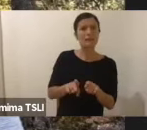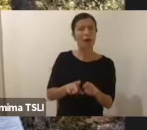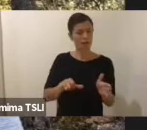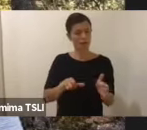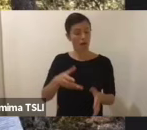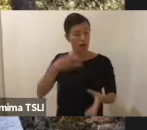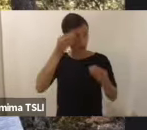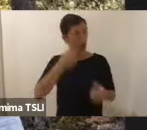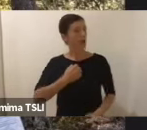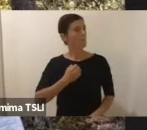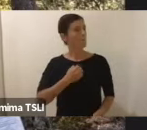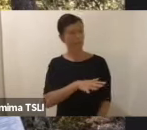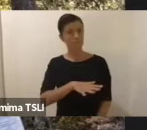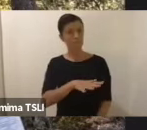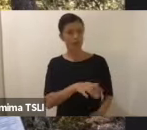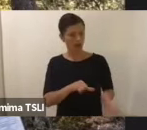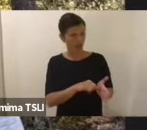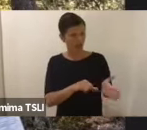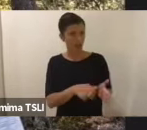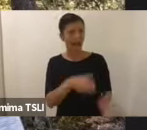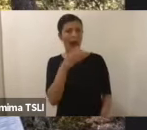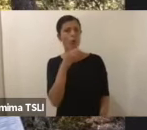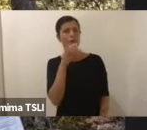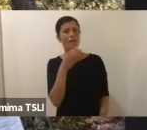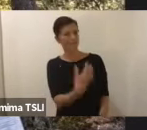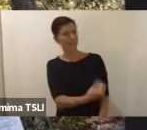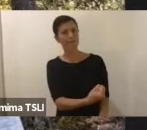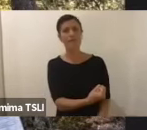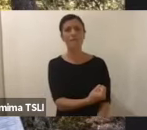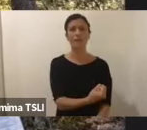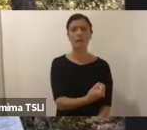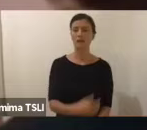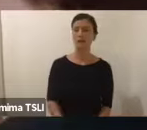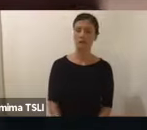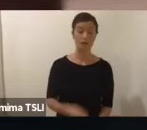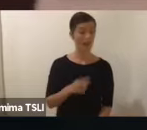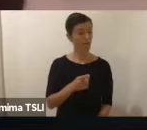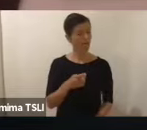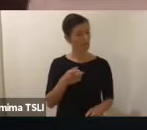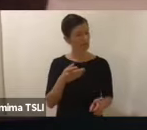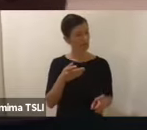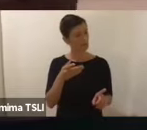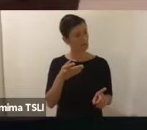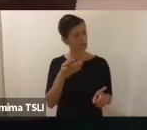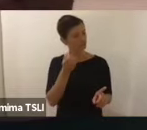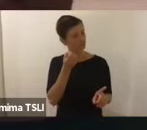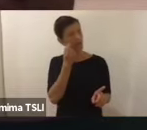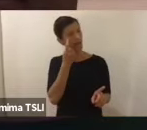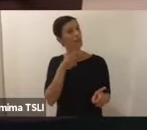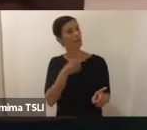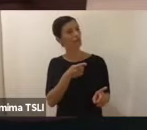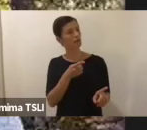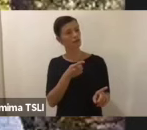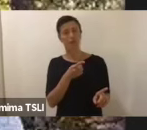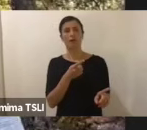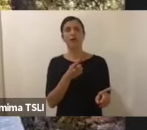you don't ball up in the corner with guilt or shame at these discoveries you don't if you are wise